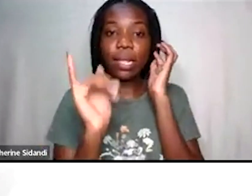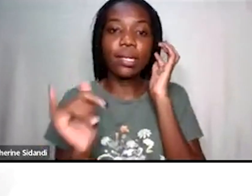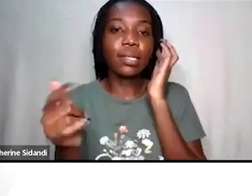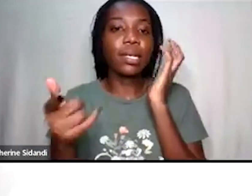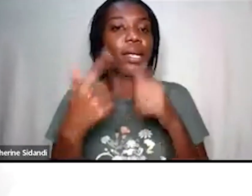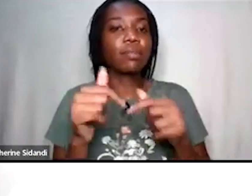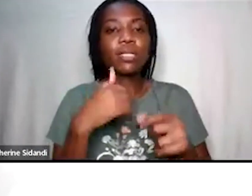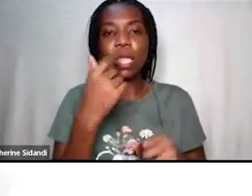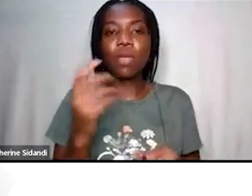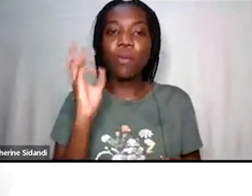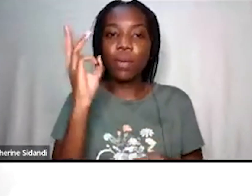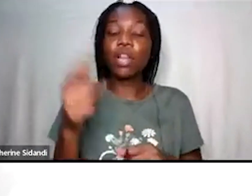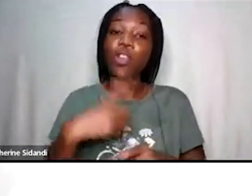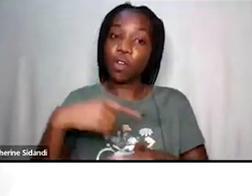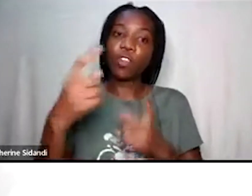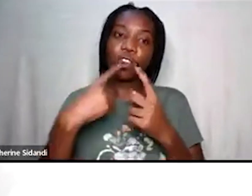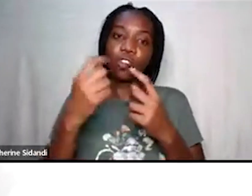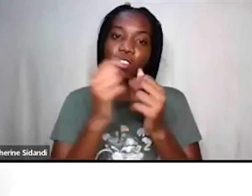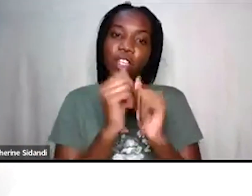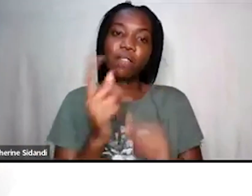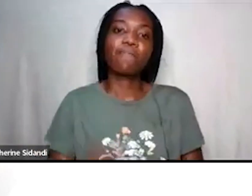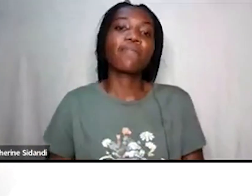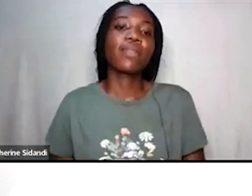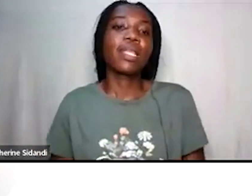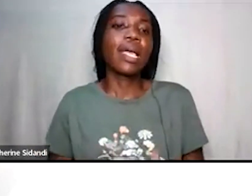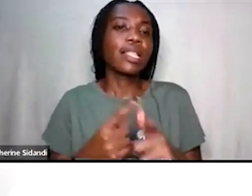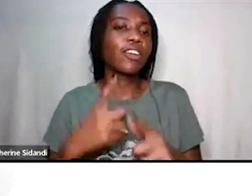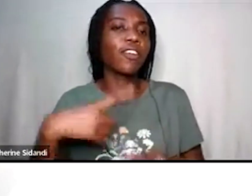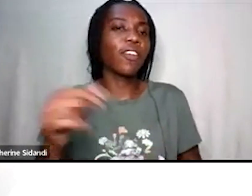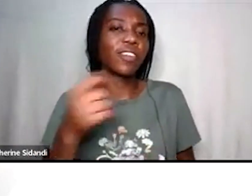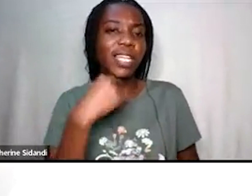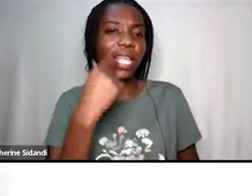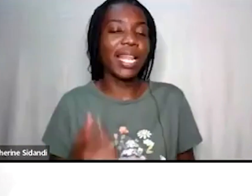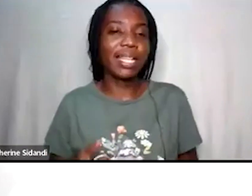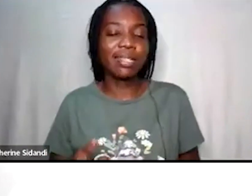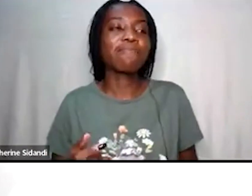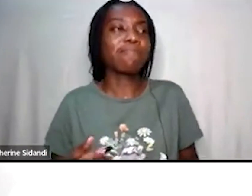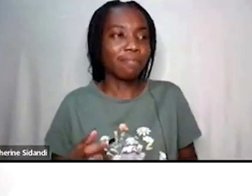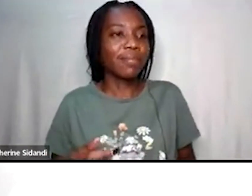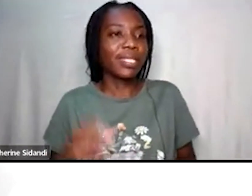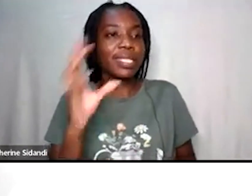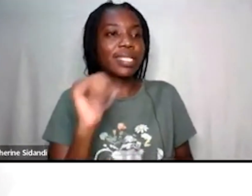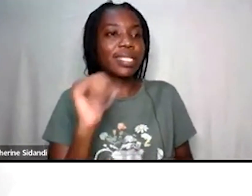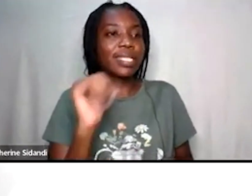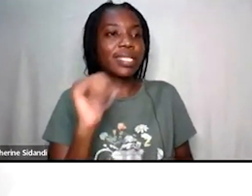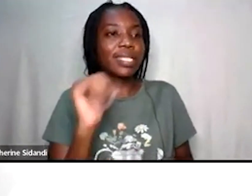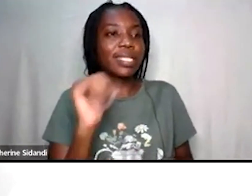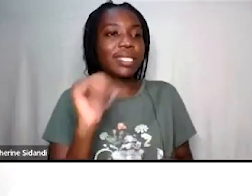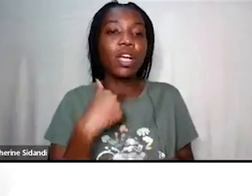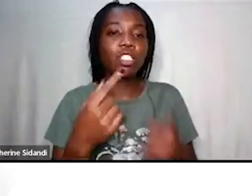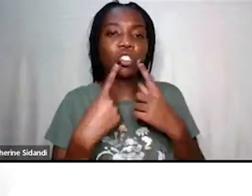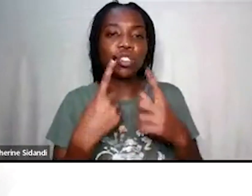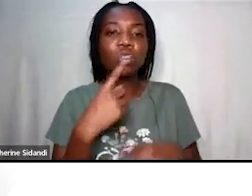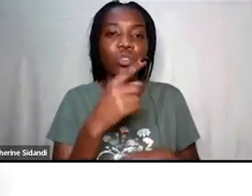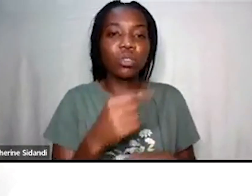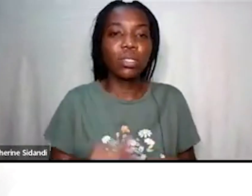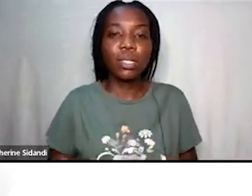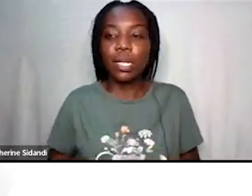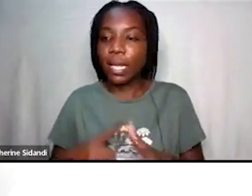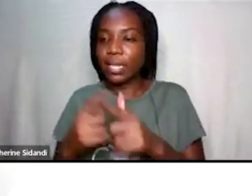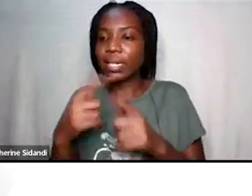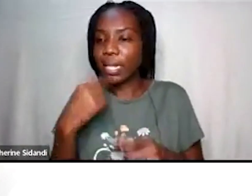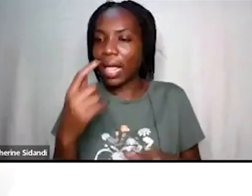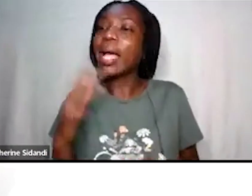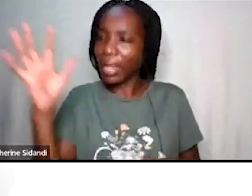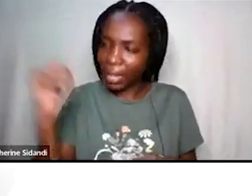na yeye. So he goes and tells them, this person, Sarah nataka kuongea na wewe. Mwambie akuje. So you can